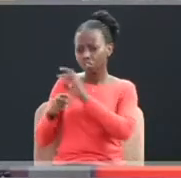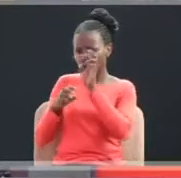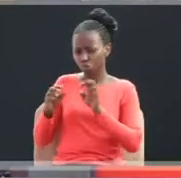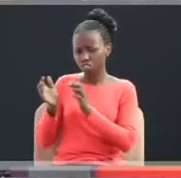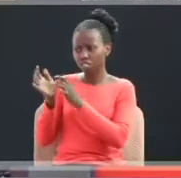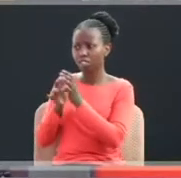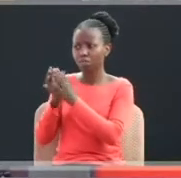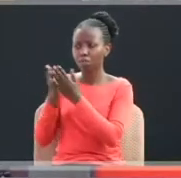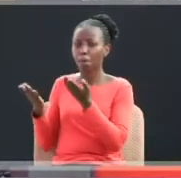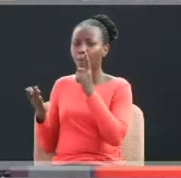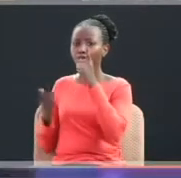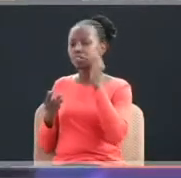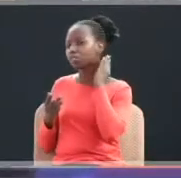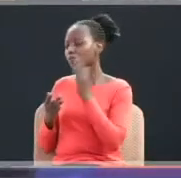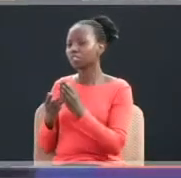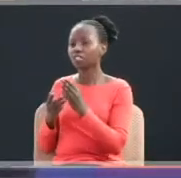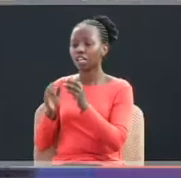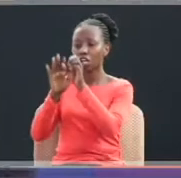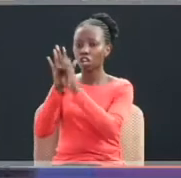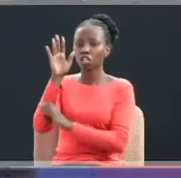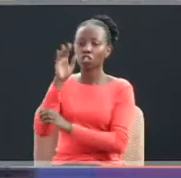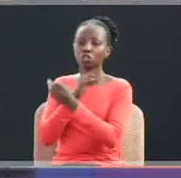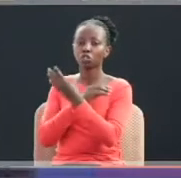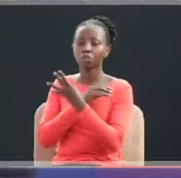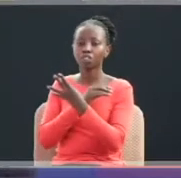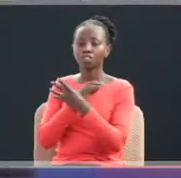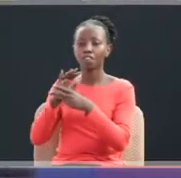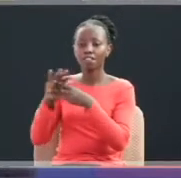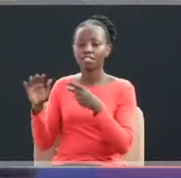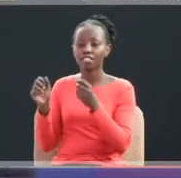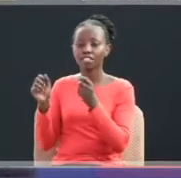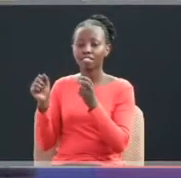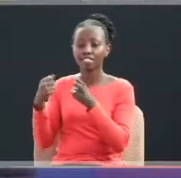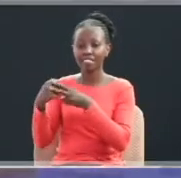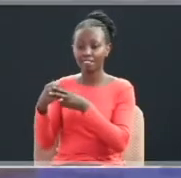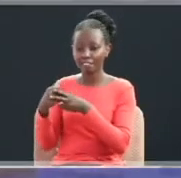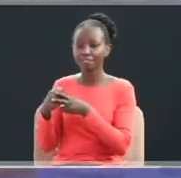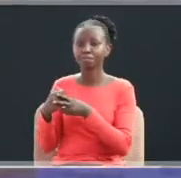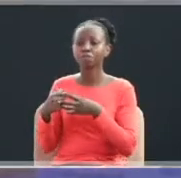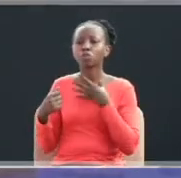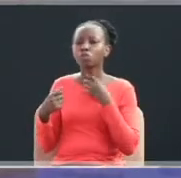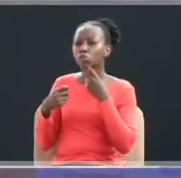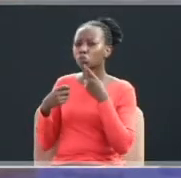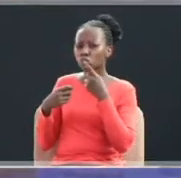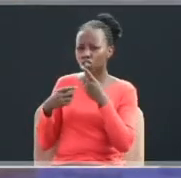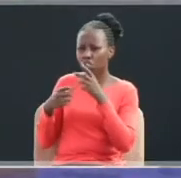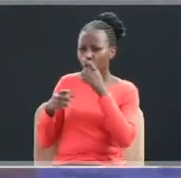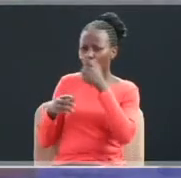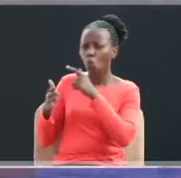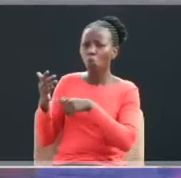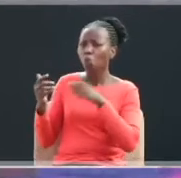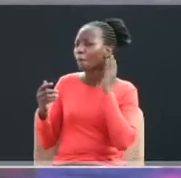4, verse 7 to 11. And there we are going to see what Peter is trying to tell the saints, those who are scattered in the five